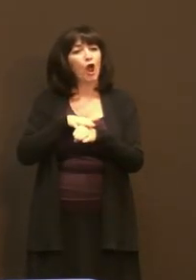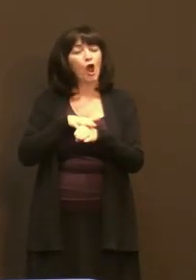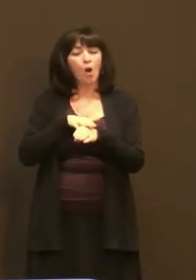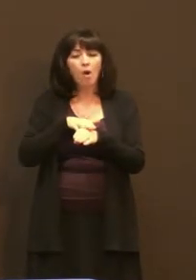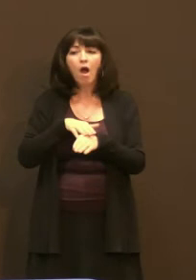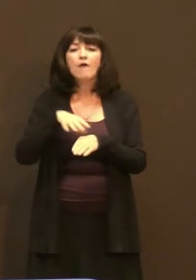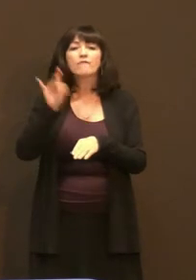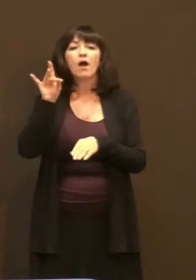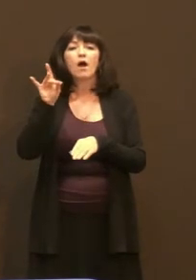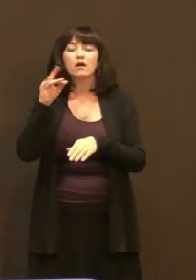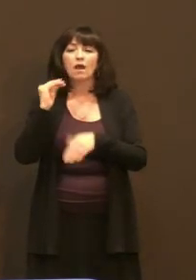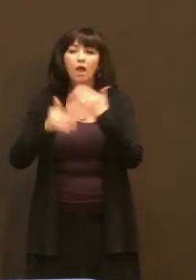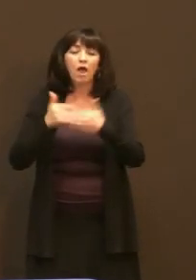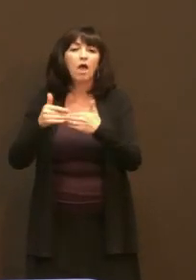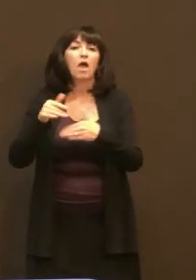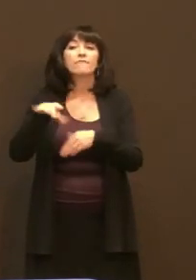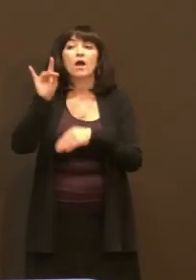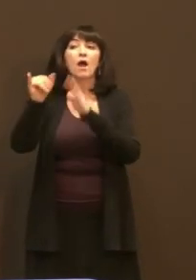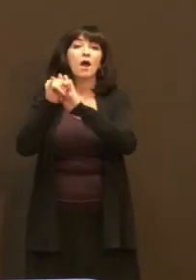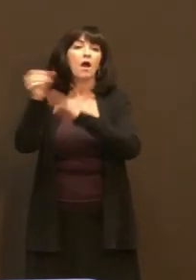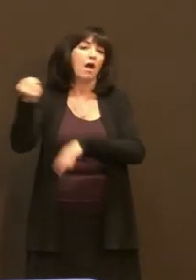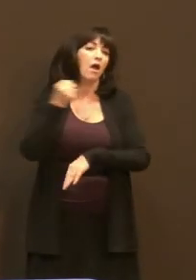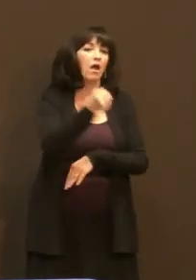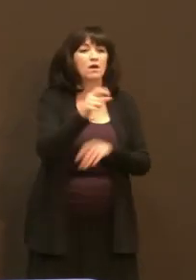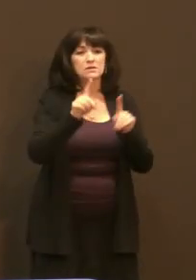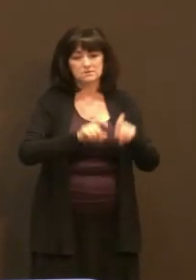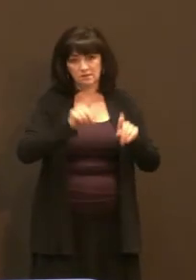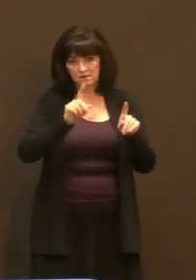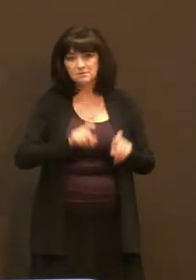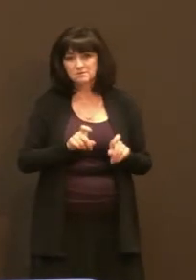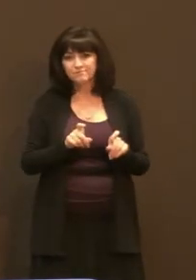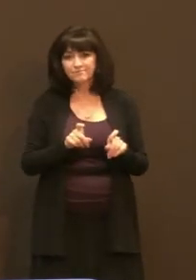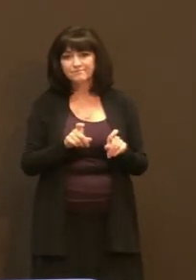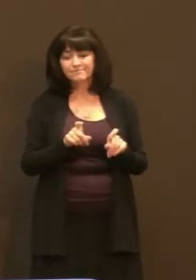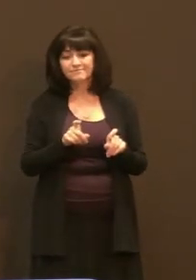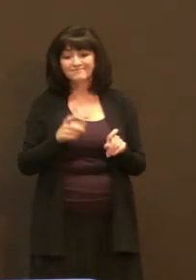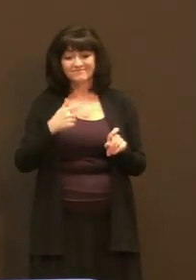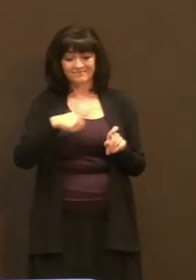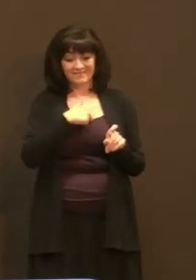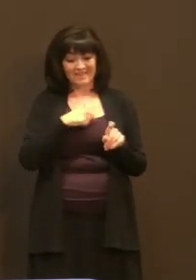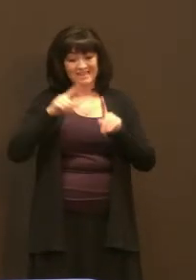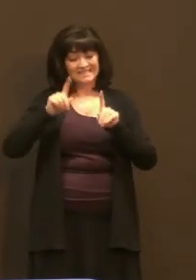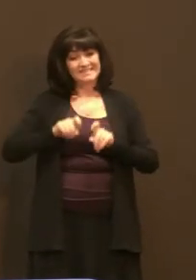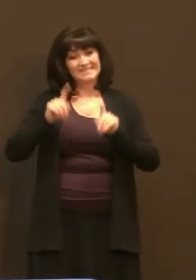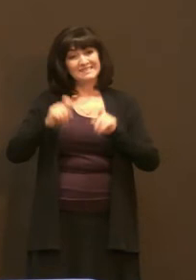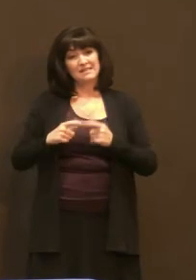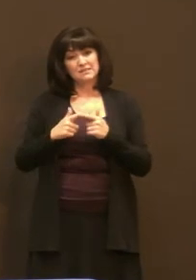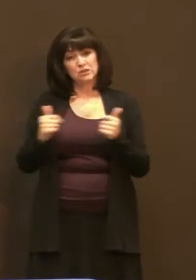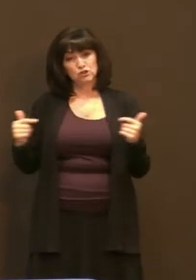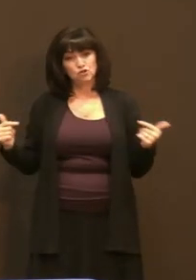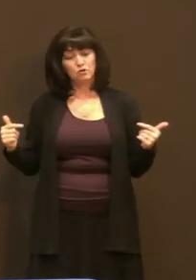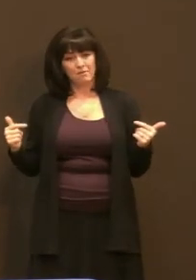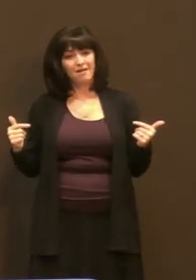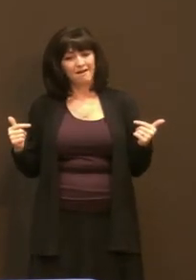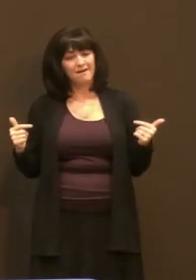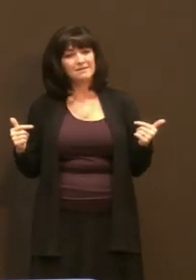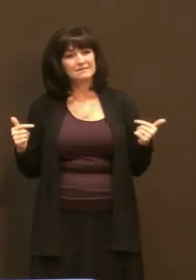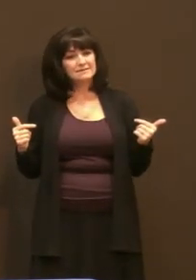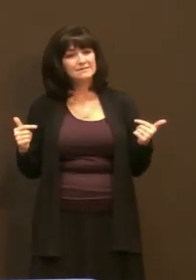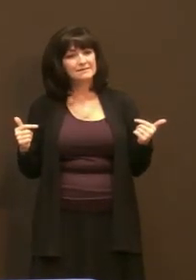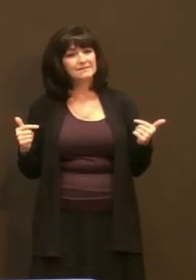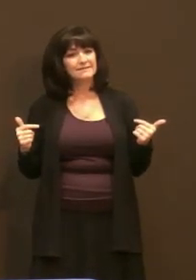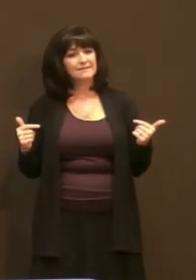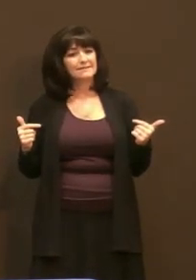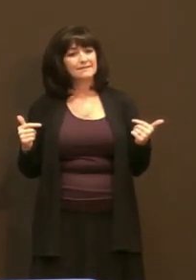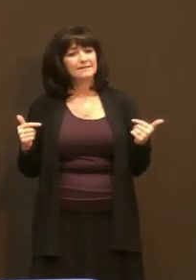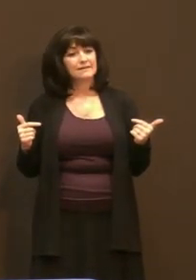better than many states because of the collaborative approach we've taken to testing and testing supplies. But nonetheless, it's still not as much